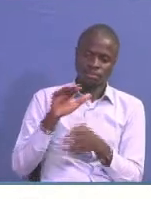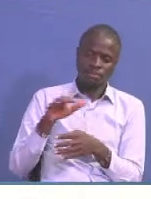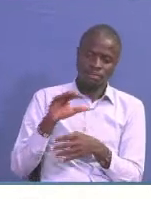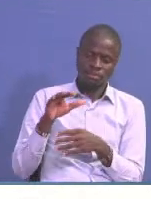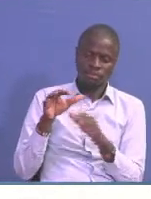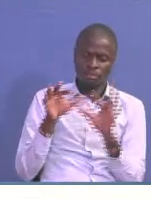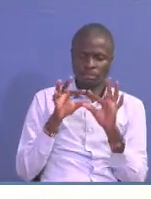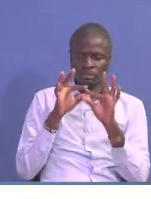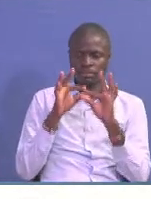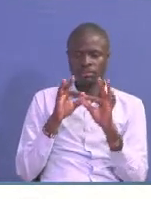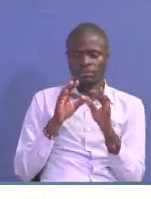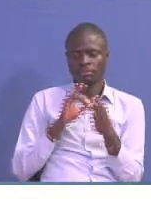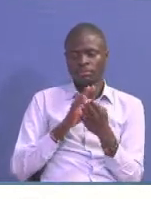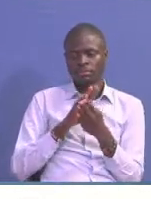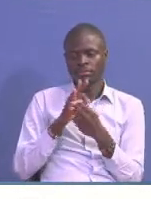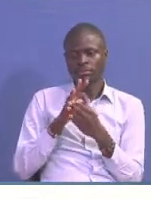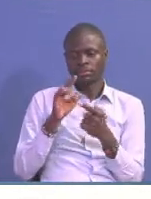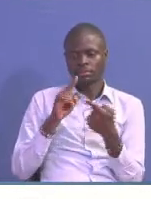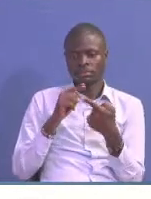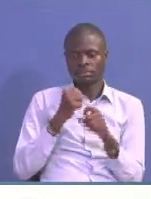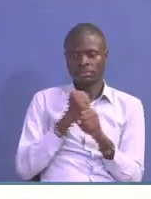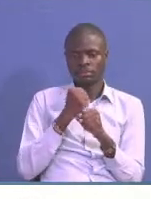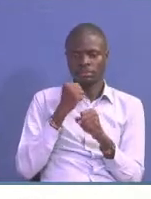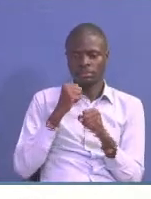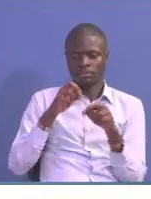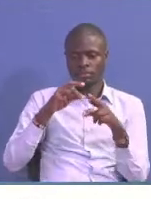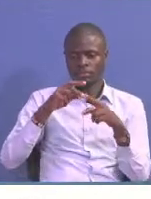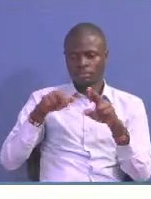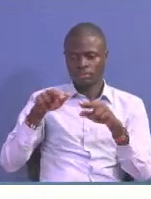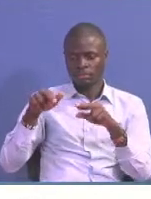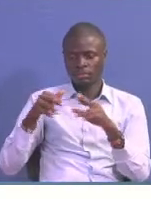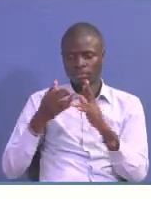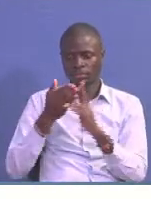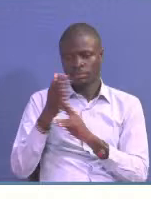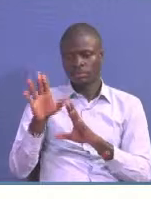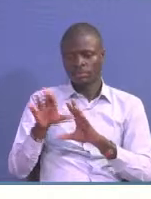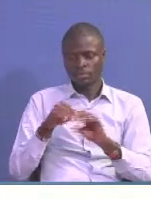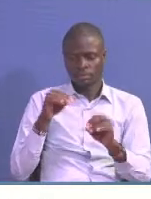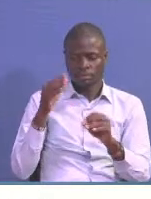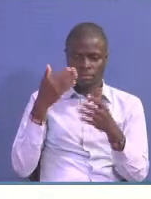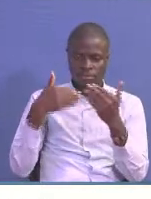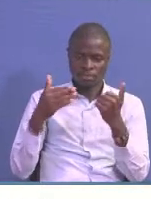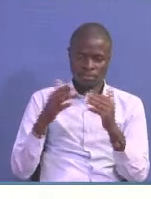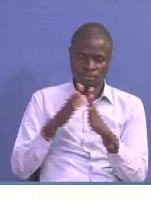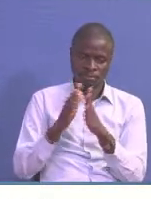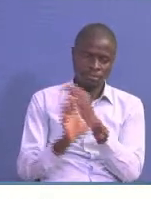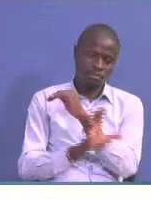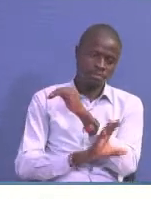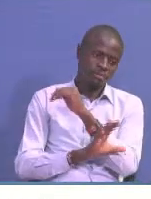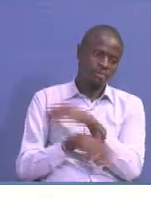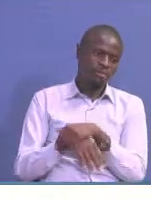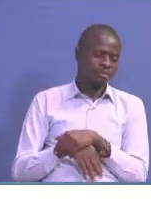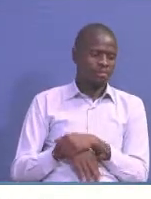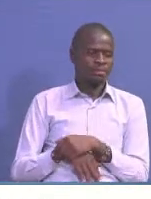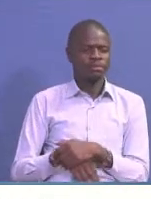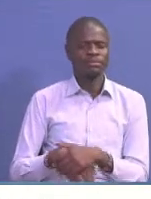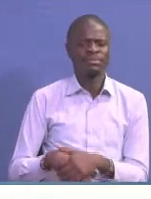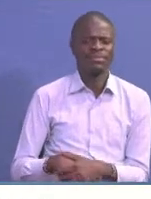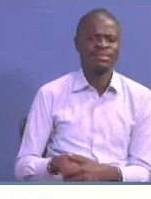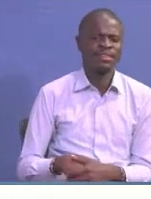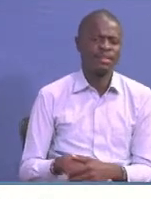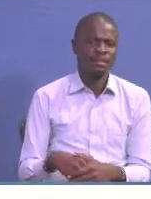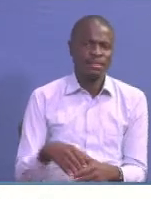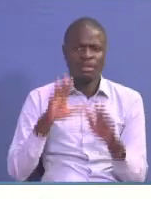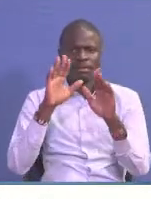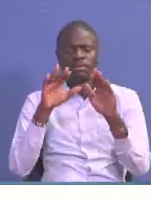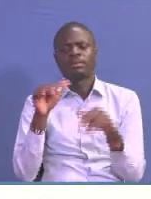university funding to enable research all across the country. Another very important element that has